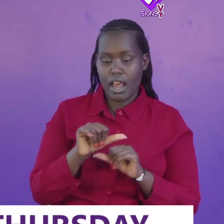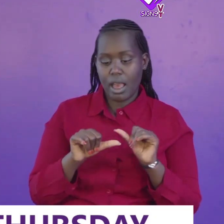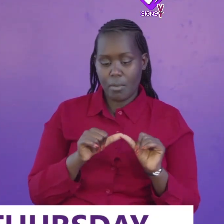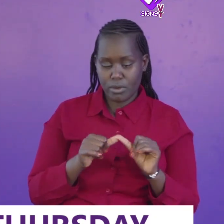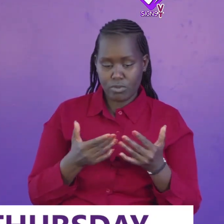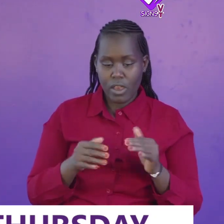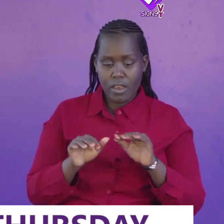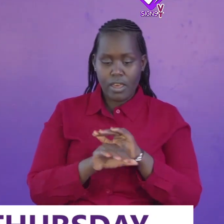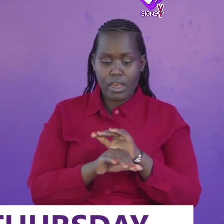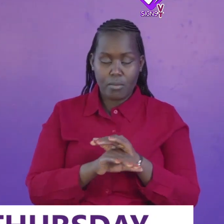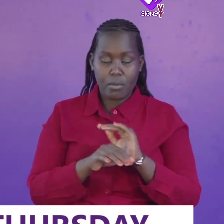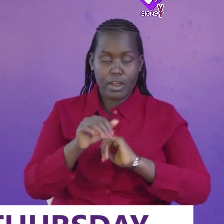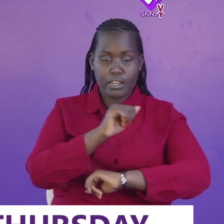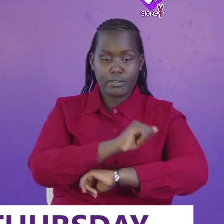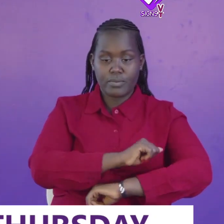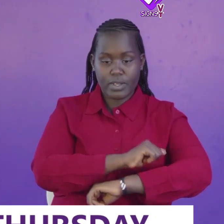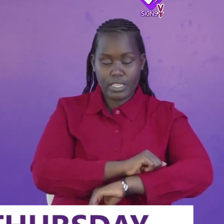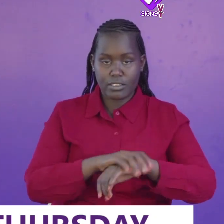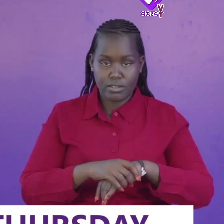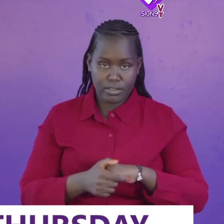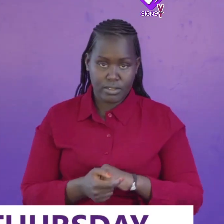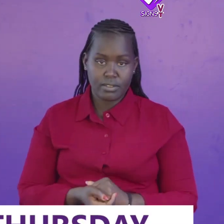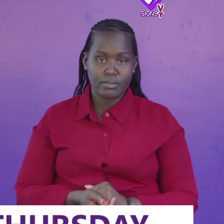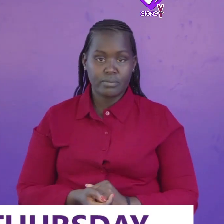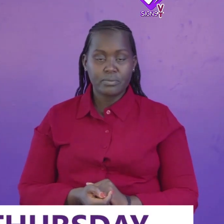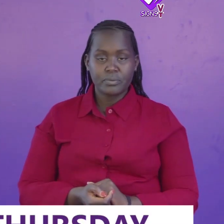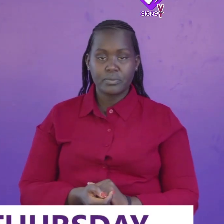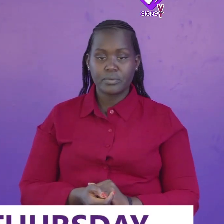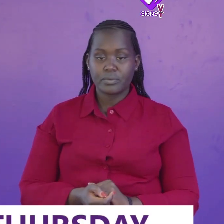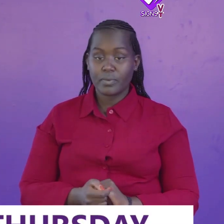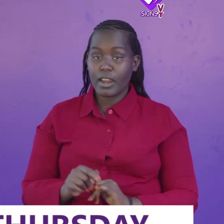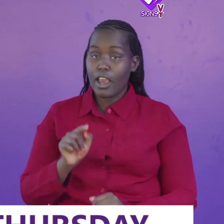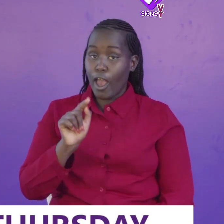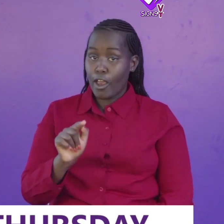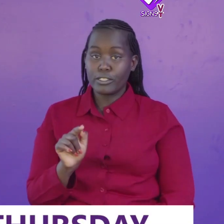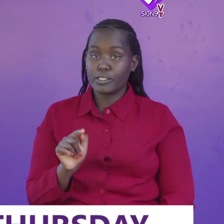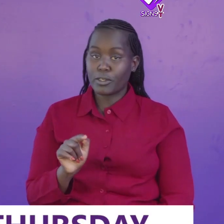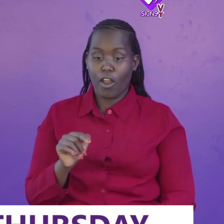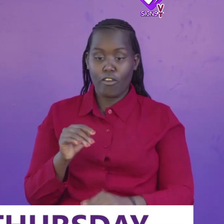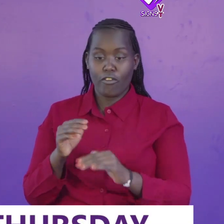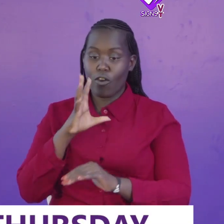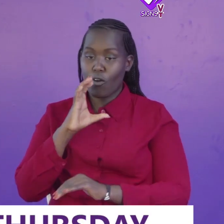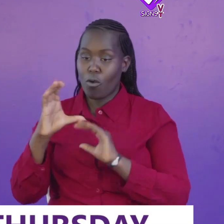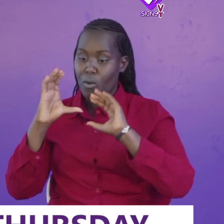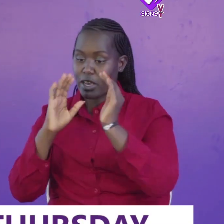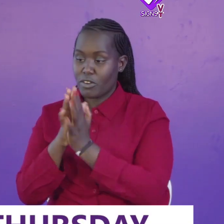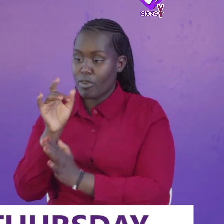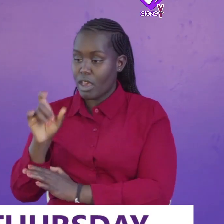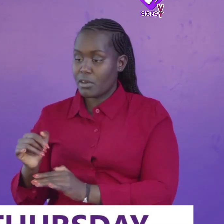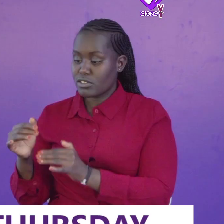primary school. Mtazamaji, hapa ni after wa. Je, wewe ushaiongelesha mtu ako majuu?